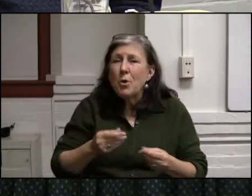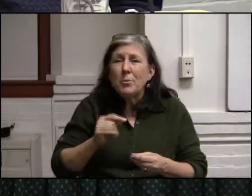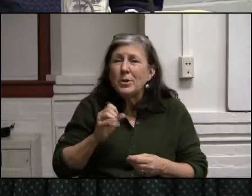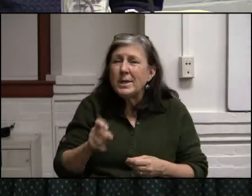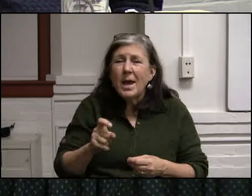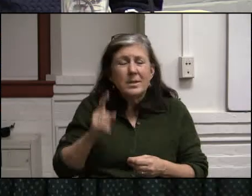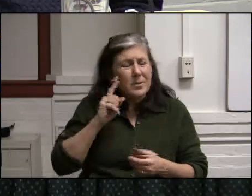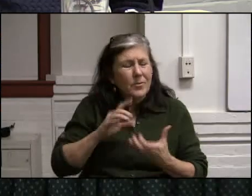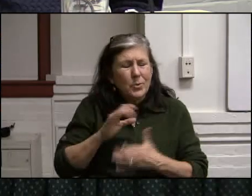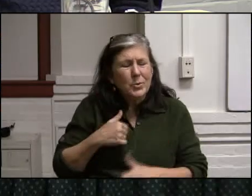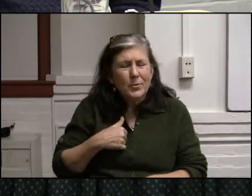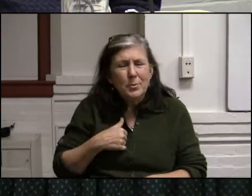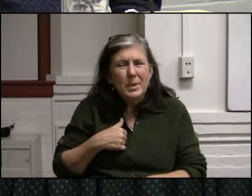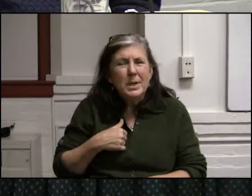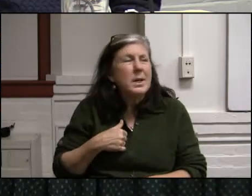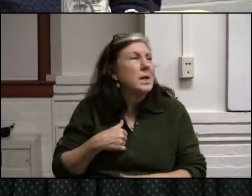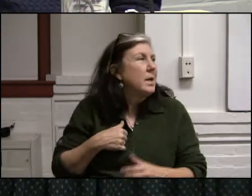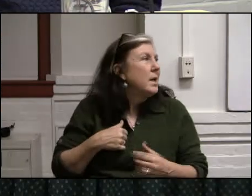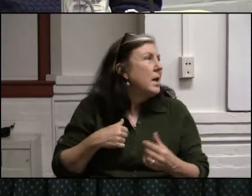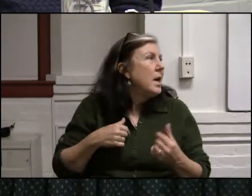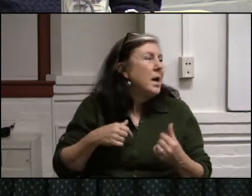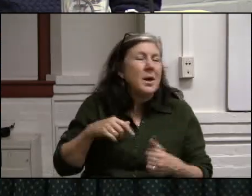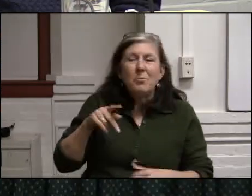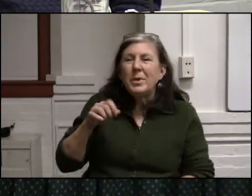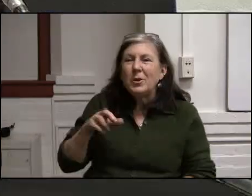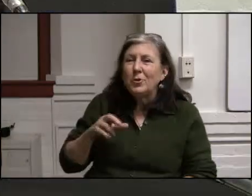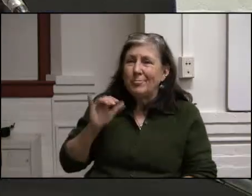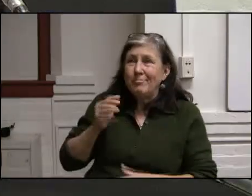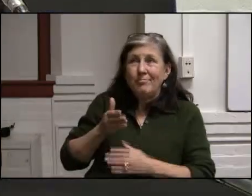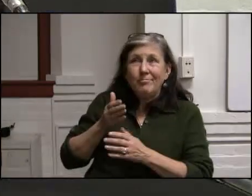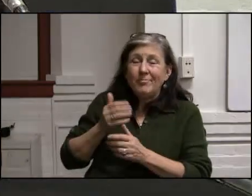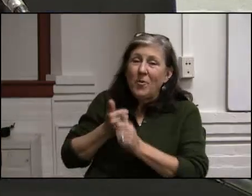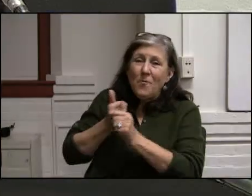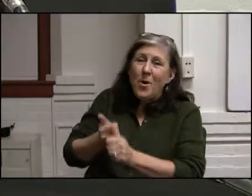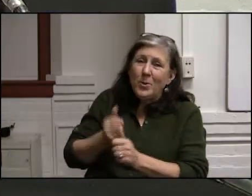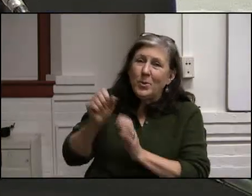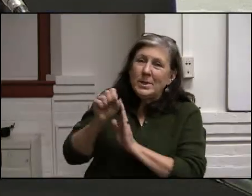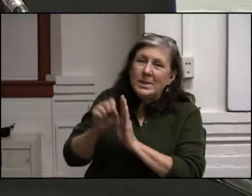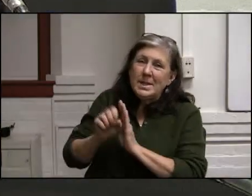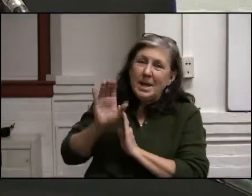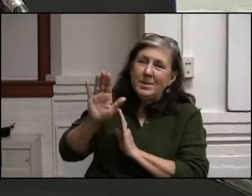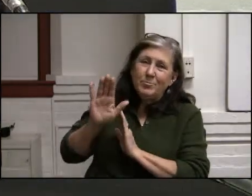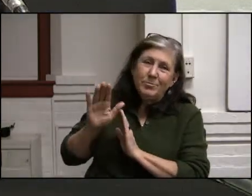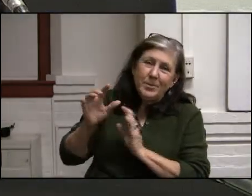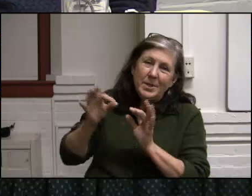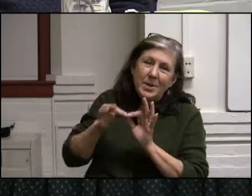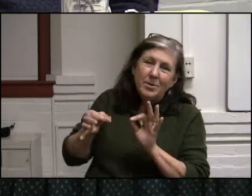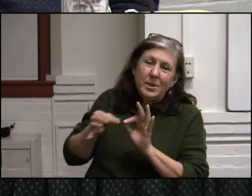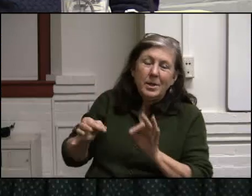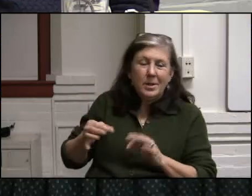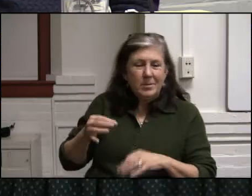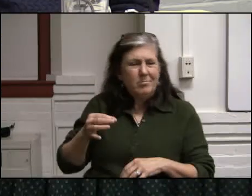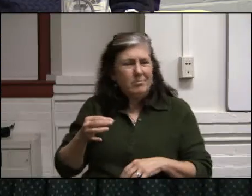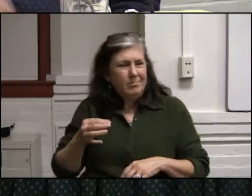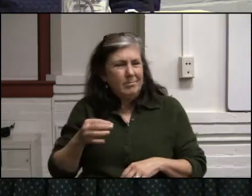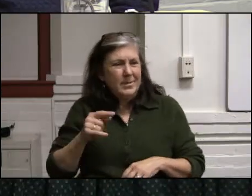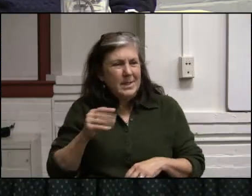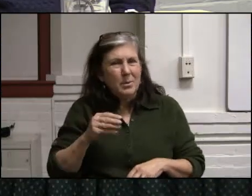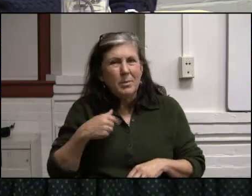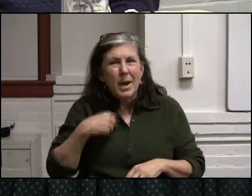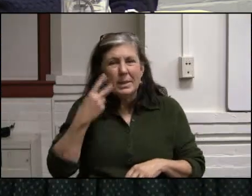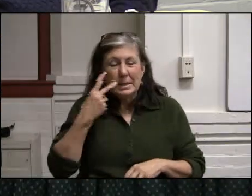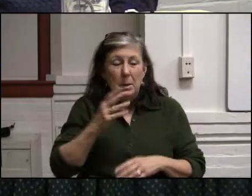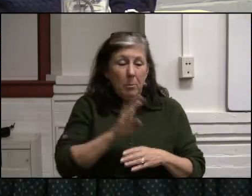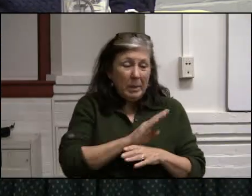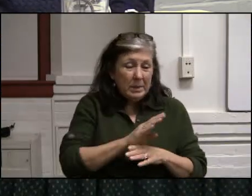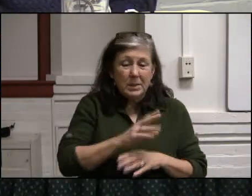found that confusing. So I believe the state calls it that in the really? statutes. Yeah, that's Because when I see Awkward. business and personal next to each other, it